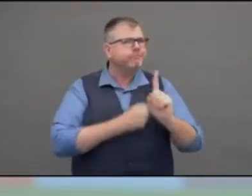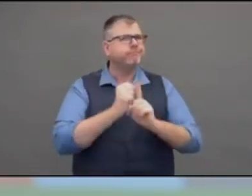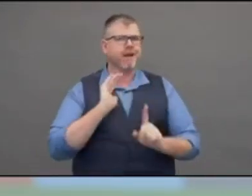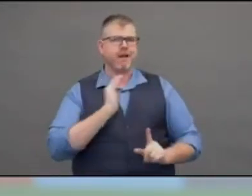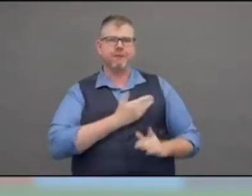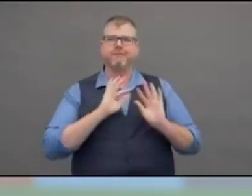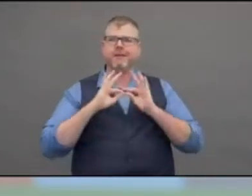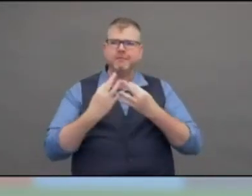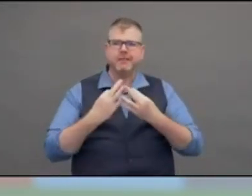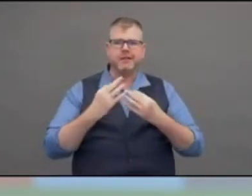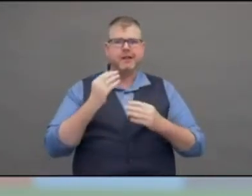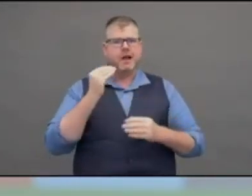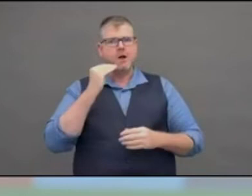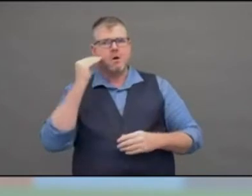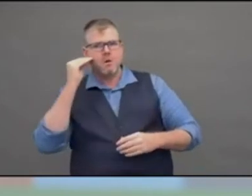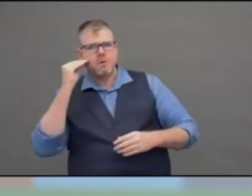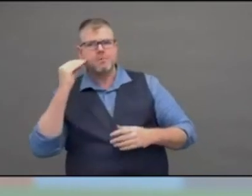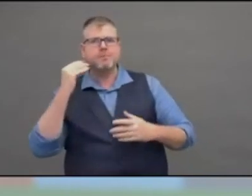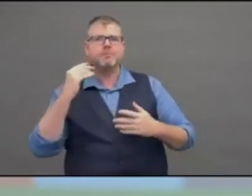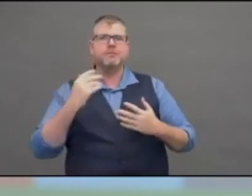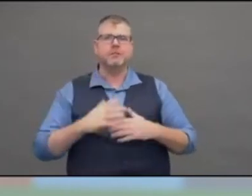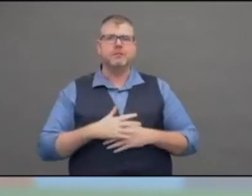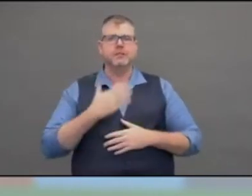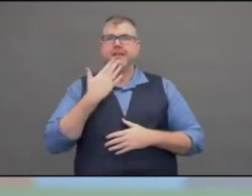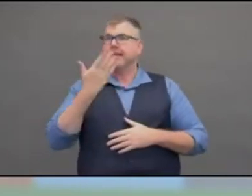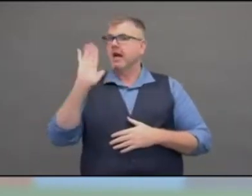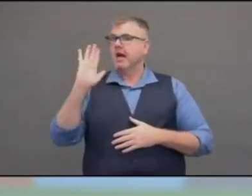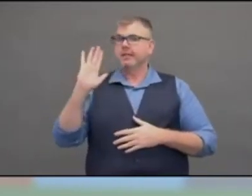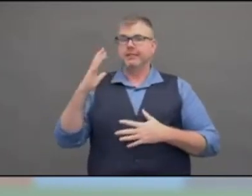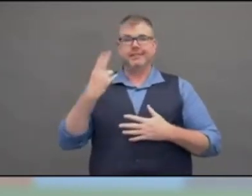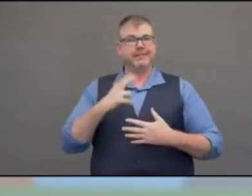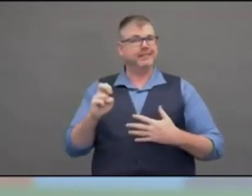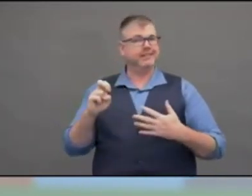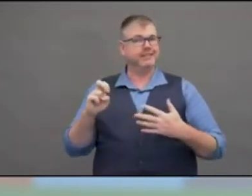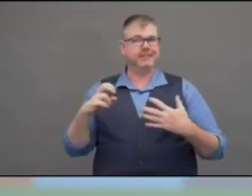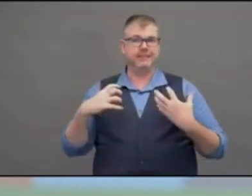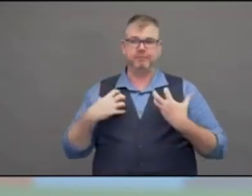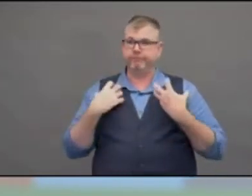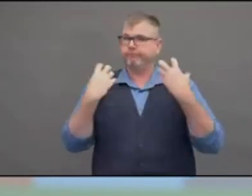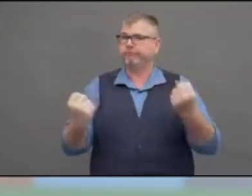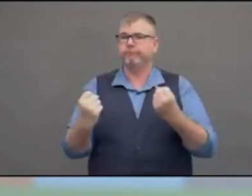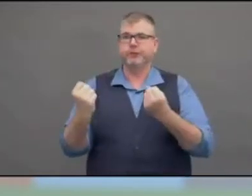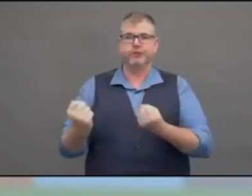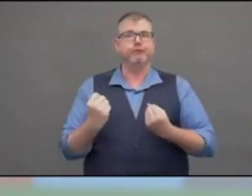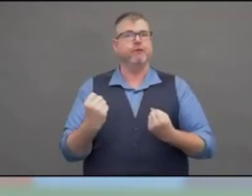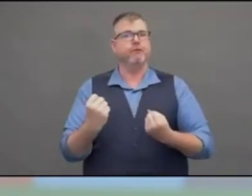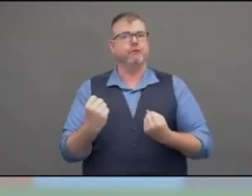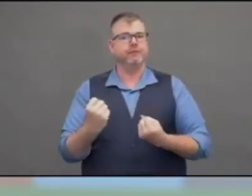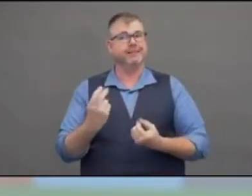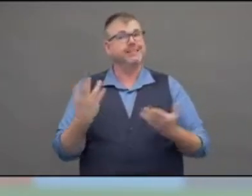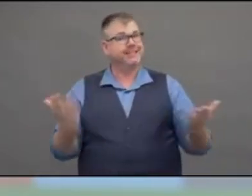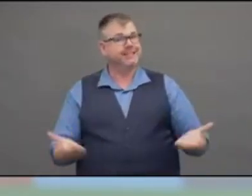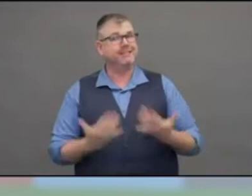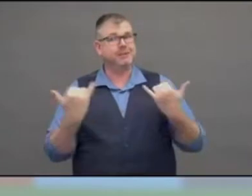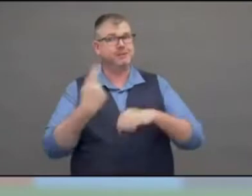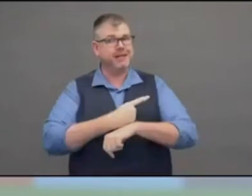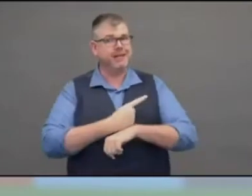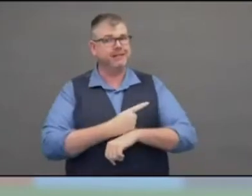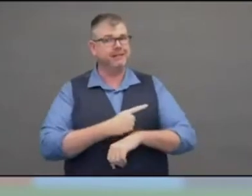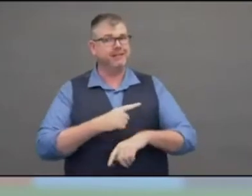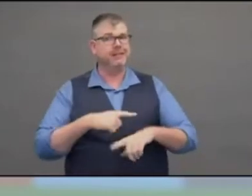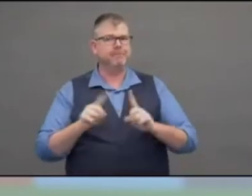household. And you know, thank God that he's great and strong, and he's here today. But it is a very serious